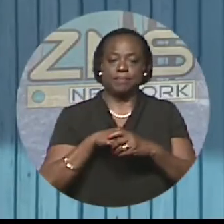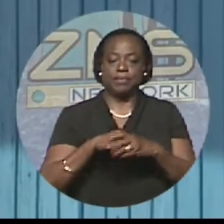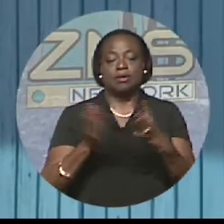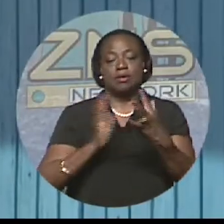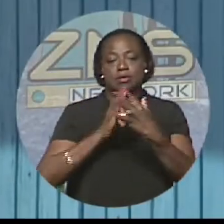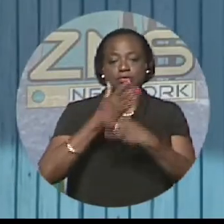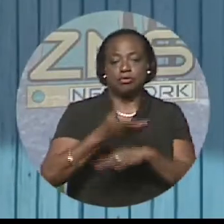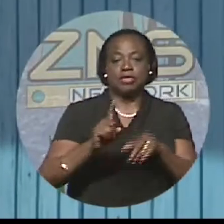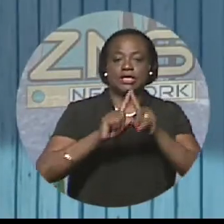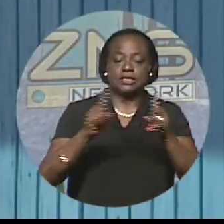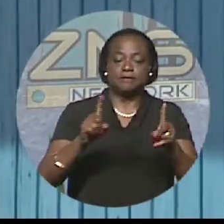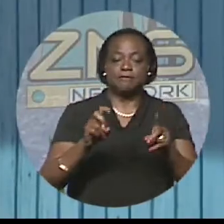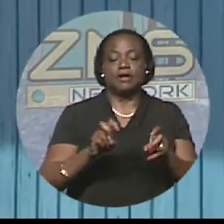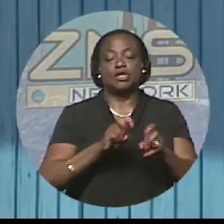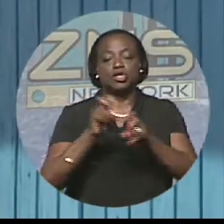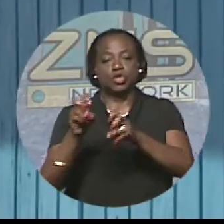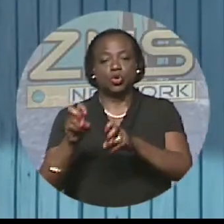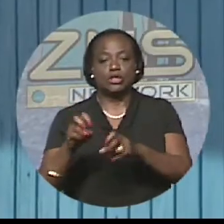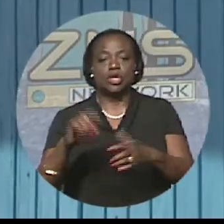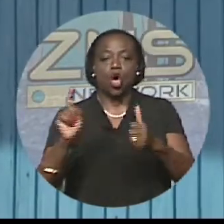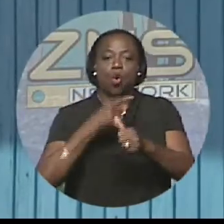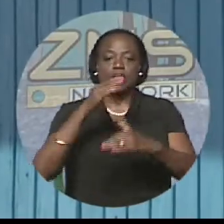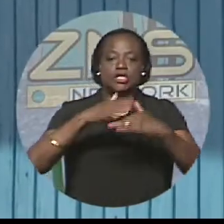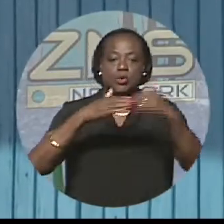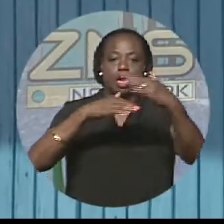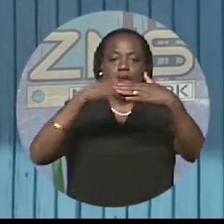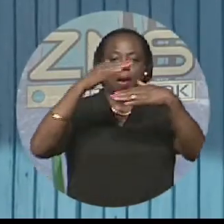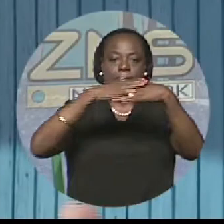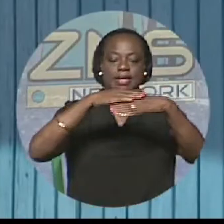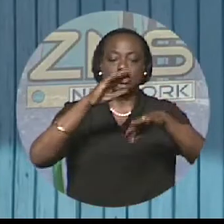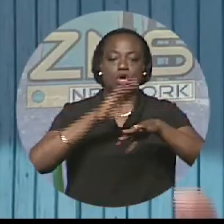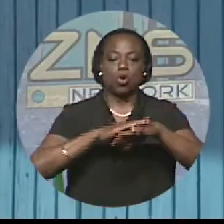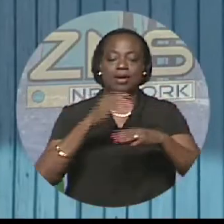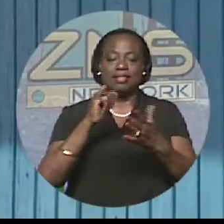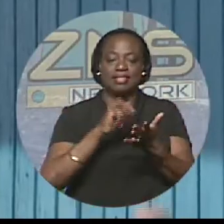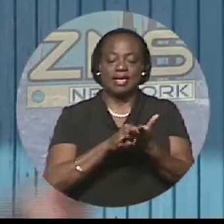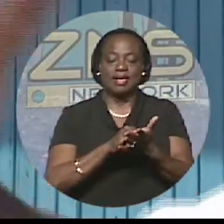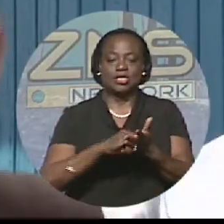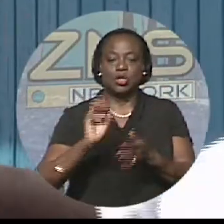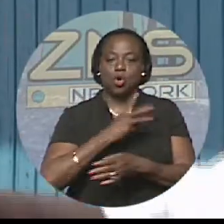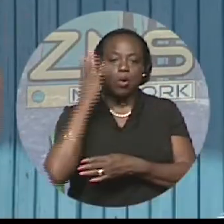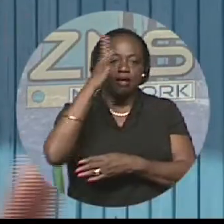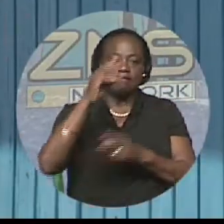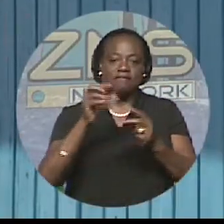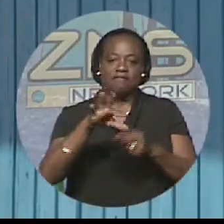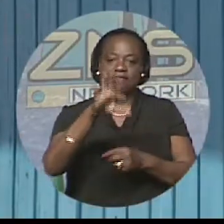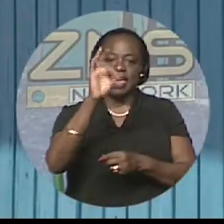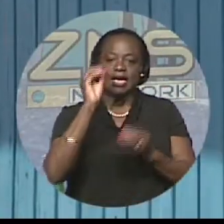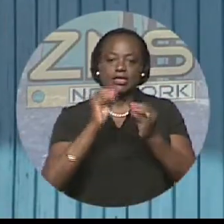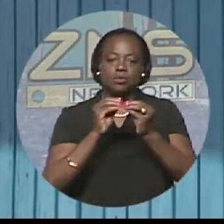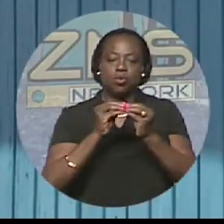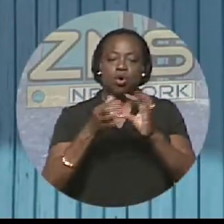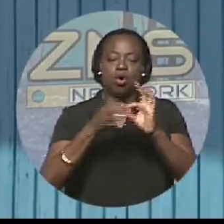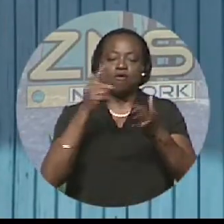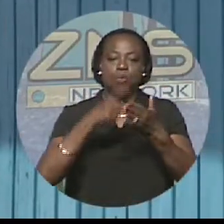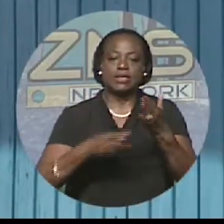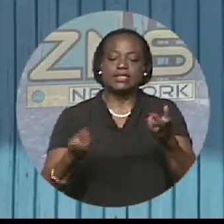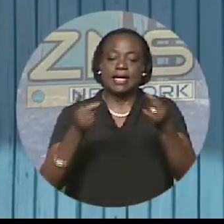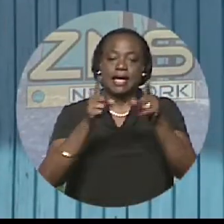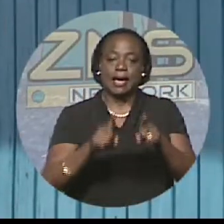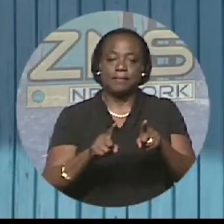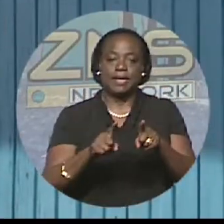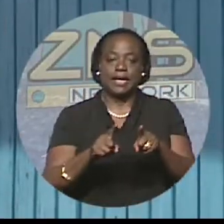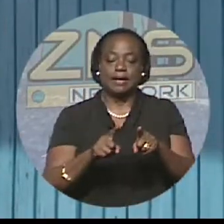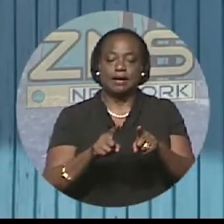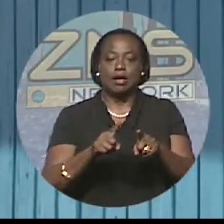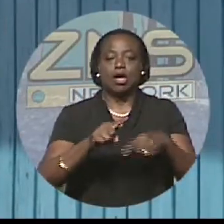that he's been setting up. And once we build on that, hopefully we'll find more of what's happening, especially trickling into the various communities